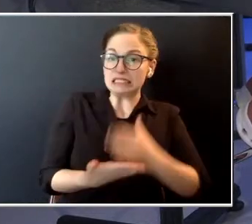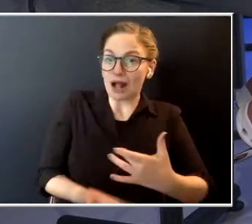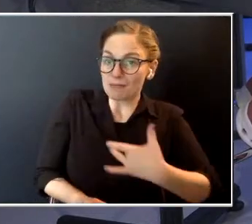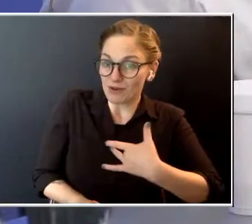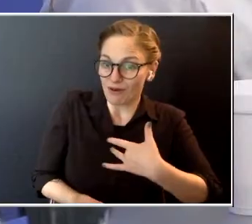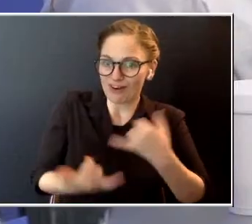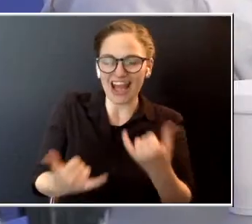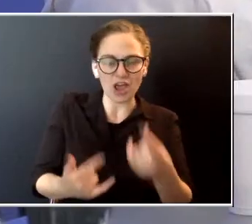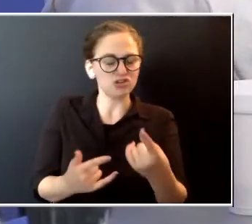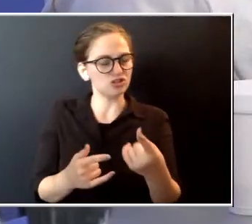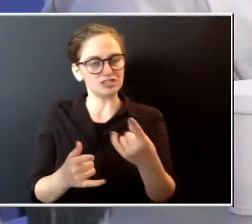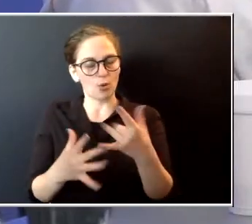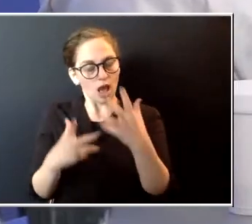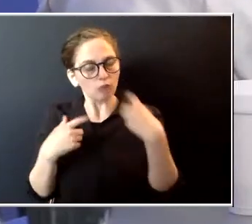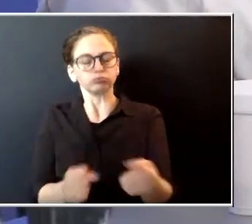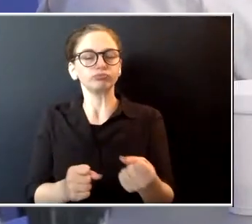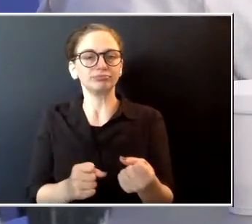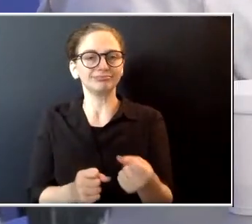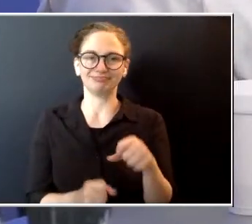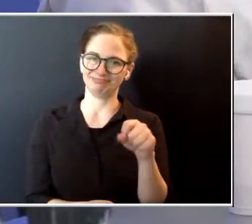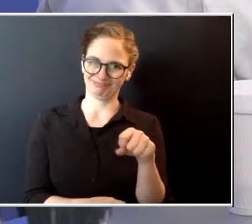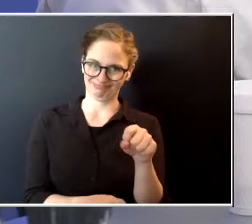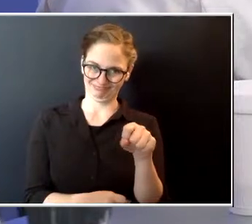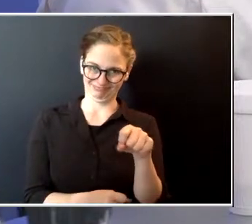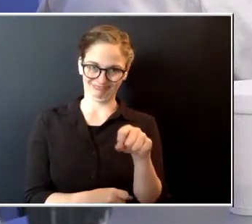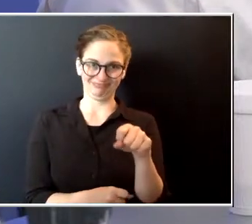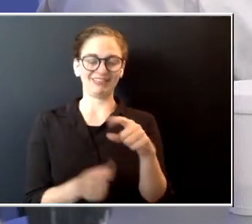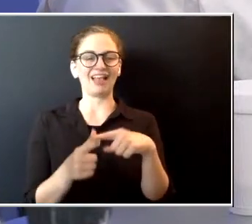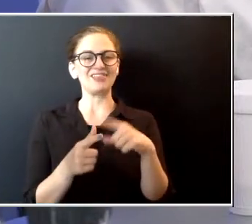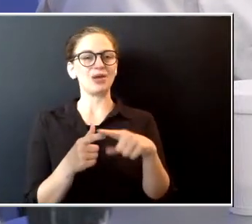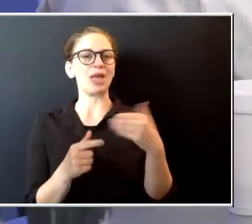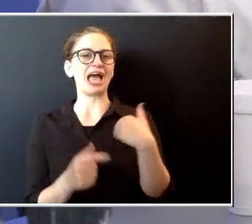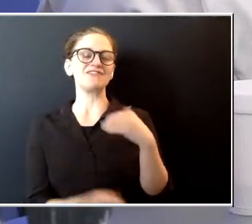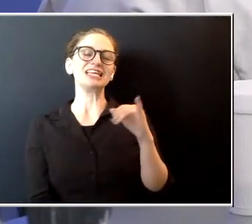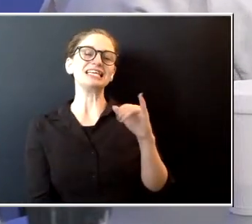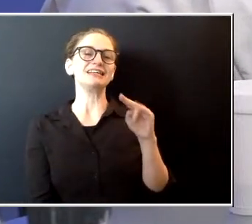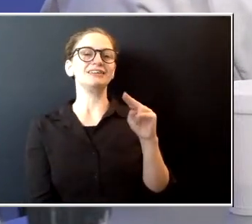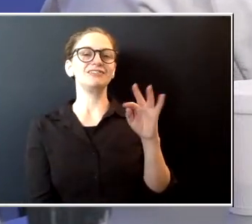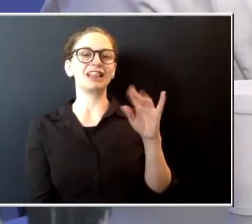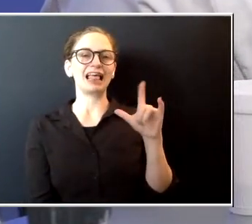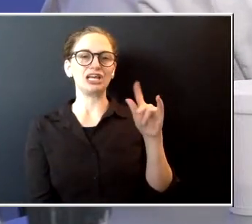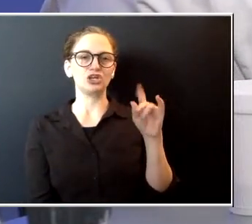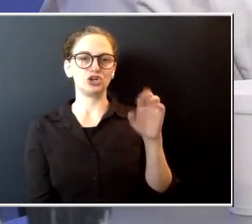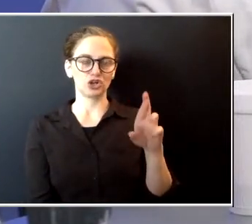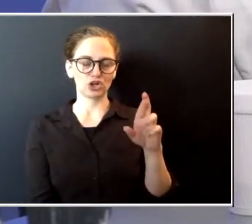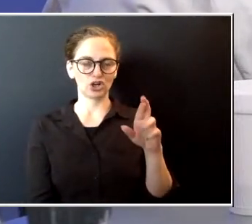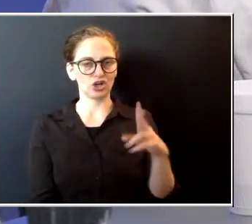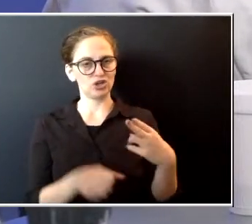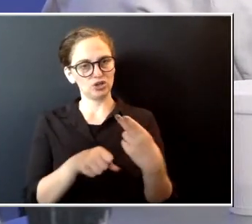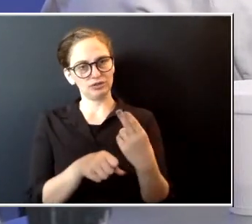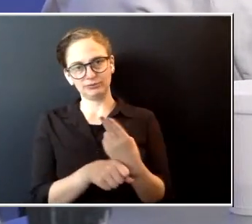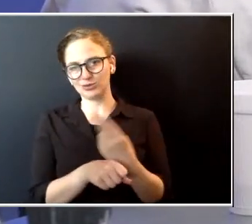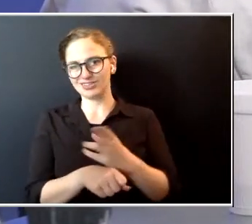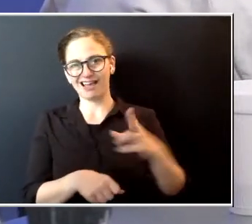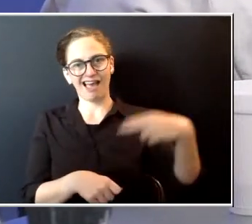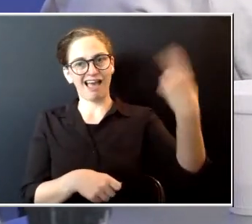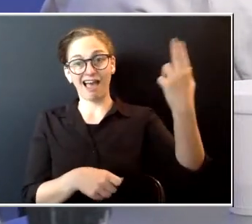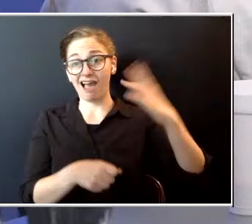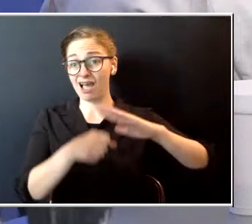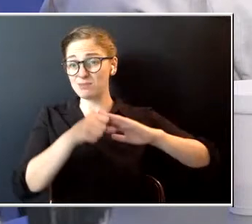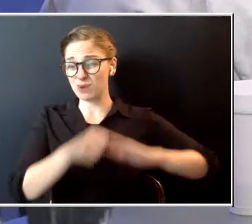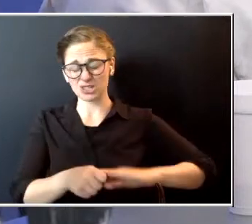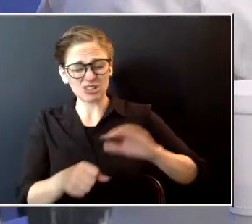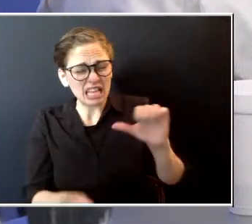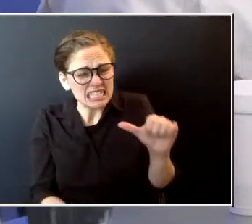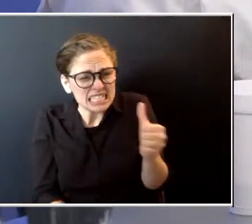final positioning. And then we have an inflator that inflates the balloon under very high pressure, somewhere around 10 atmospheres of pressure. So if you're